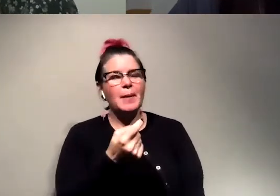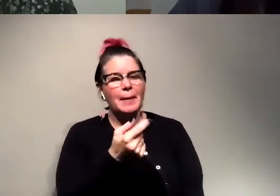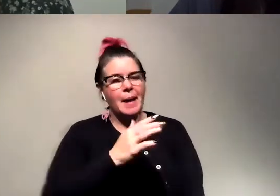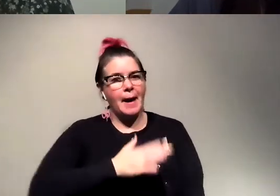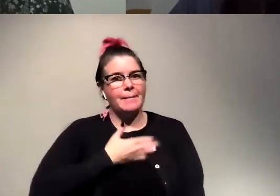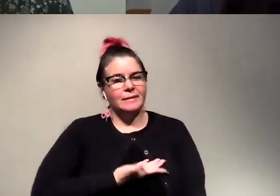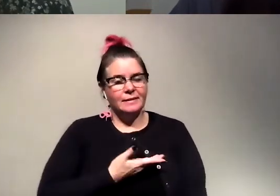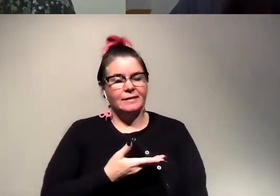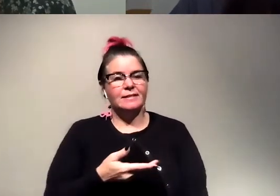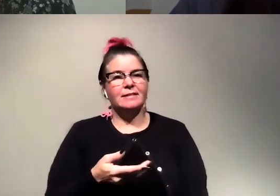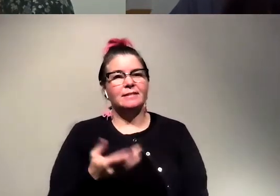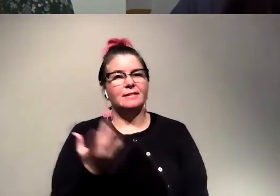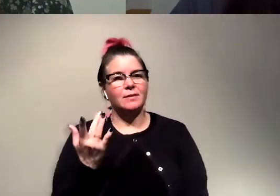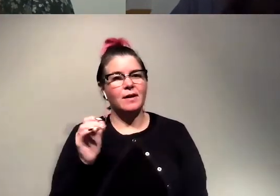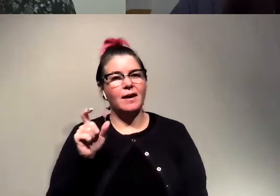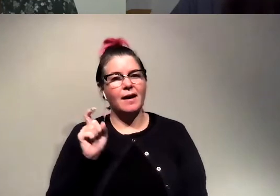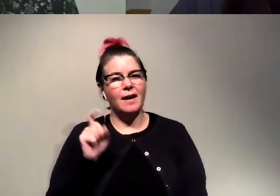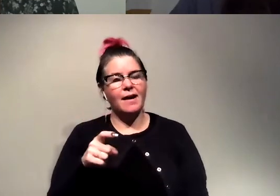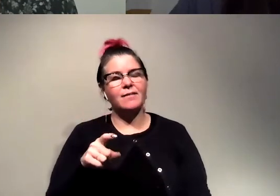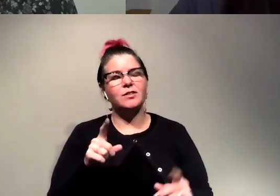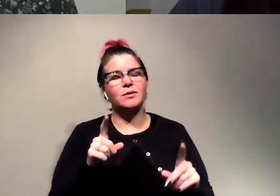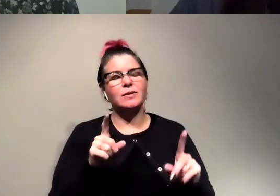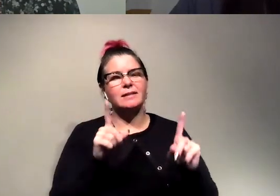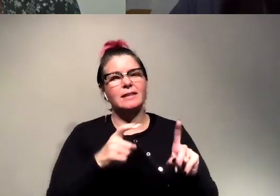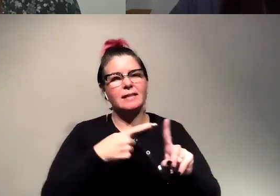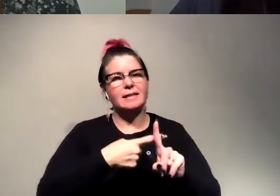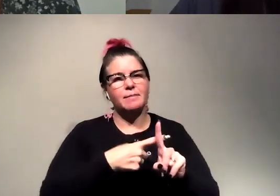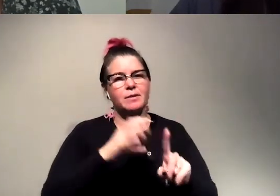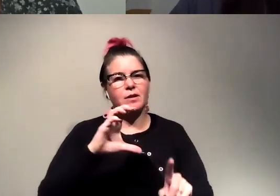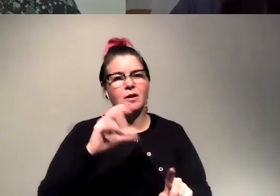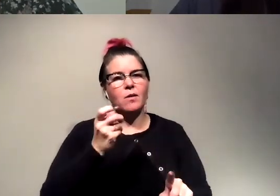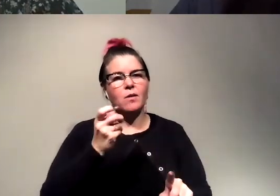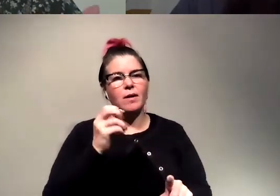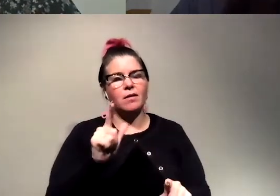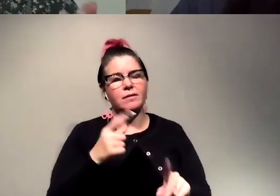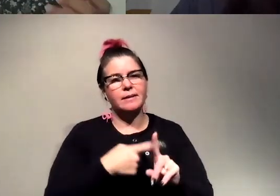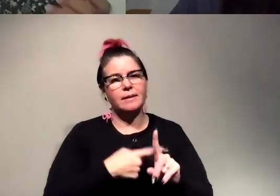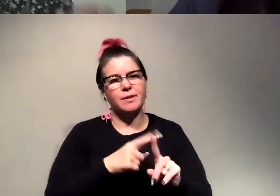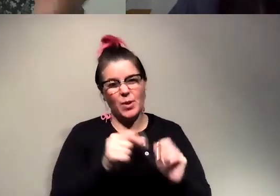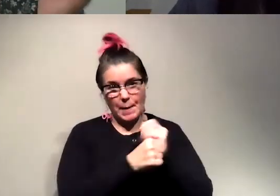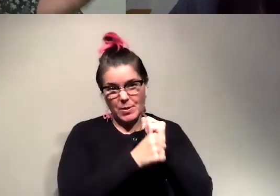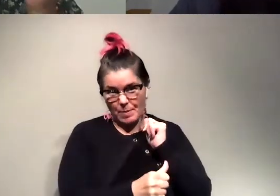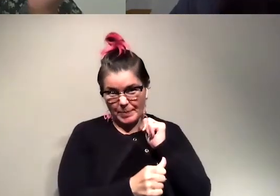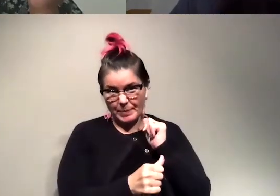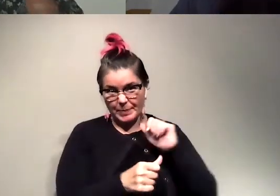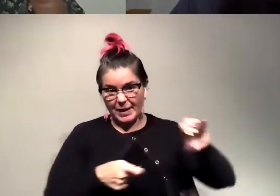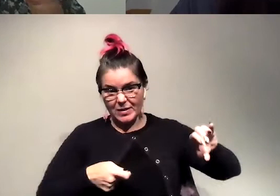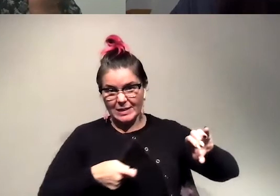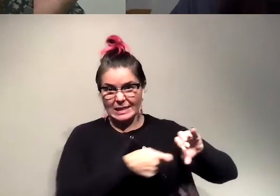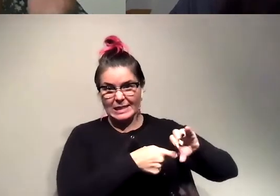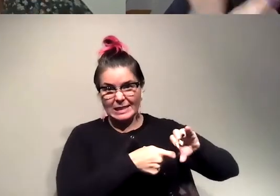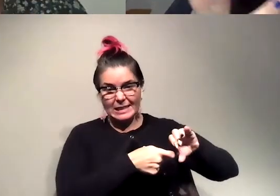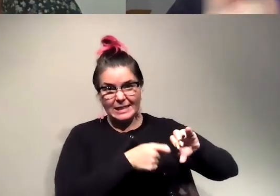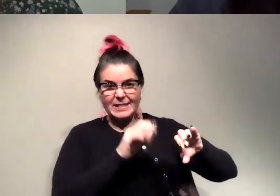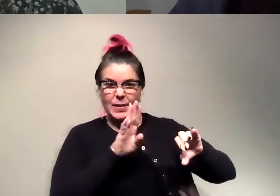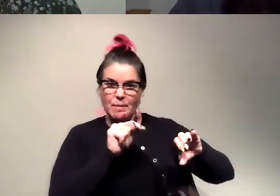take their cloacal temperature, and what a cloaca is, that's where they poop from. So I have to put a thermometer in their